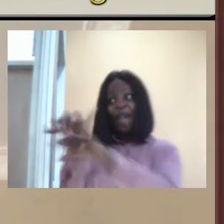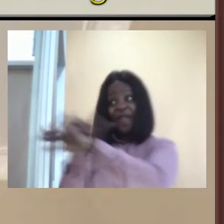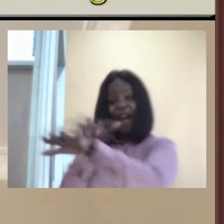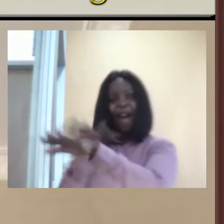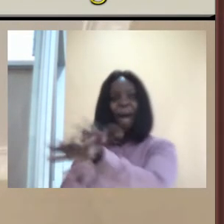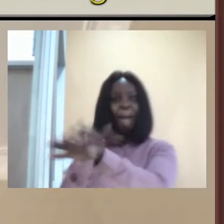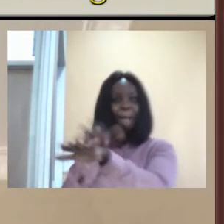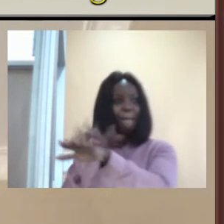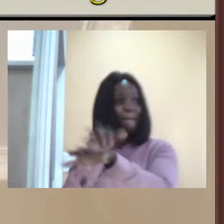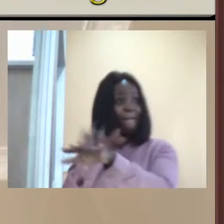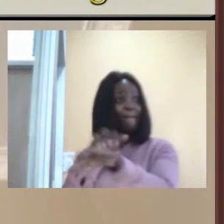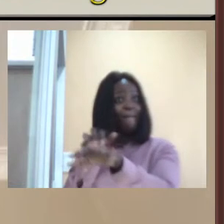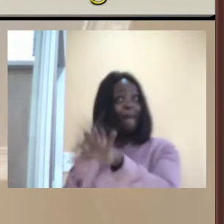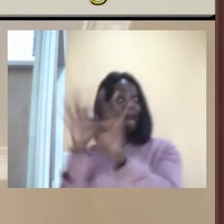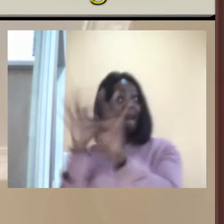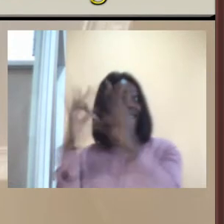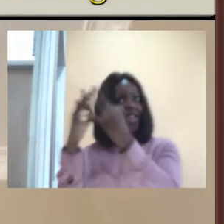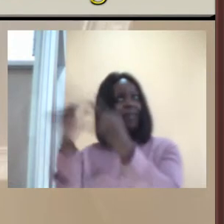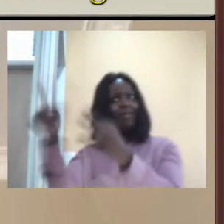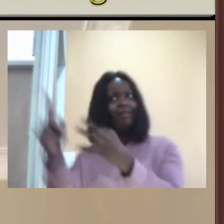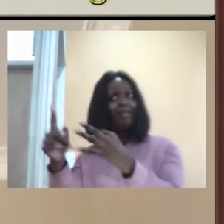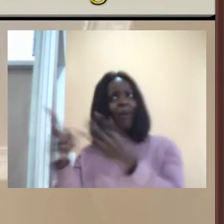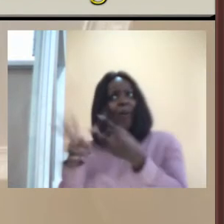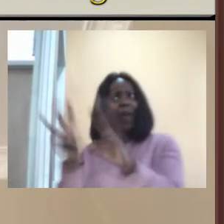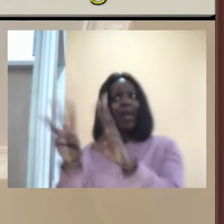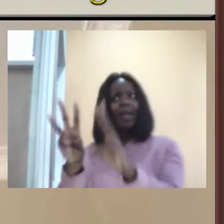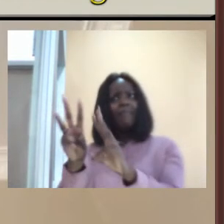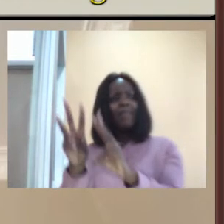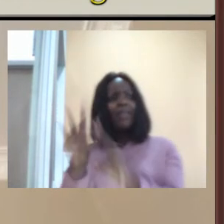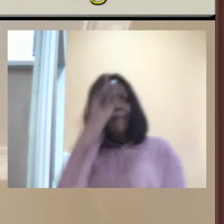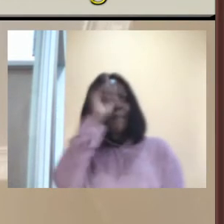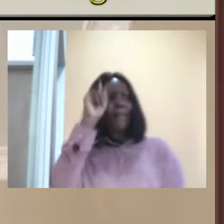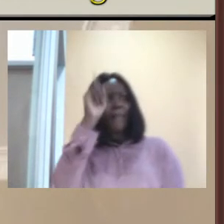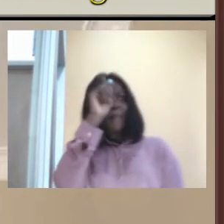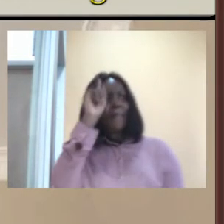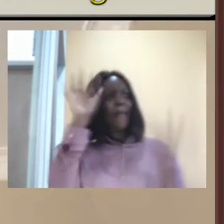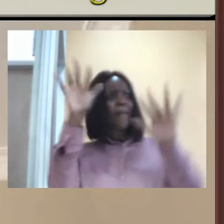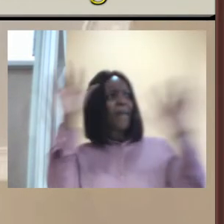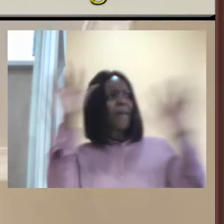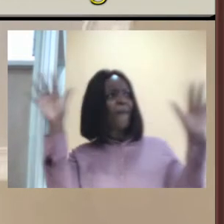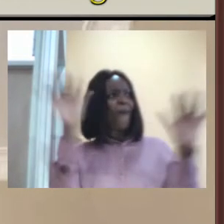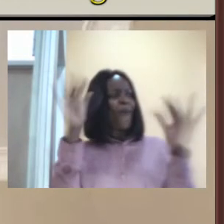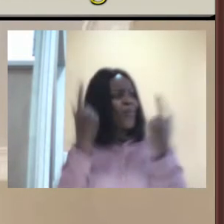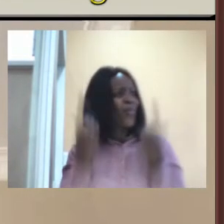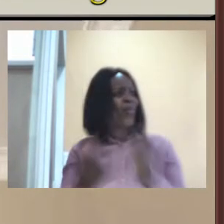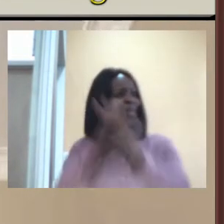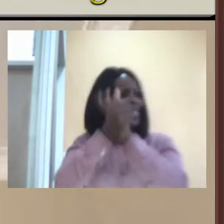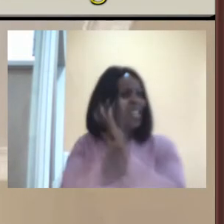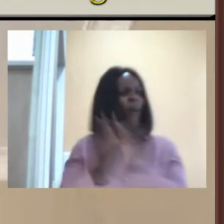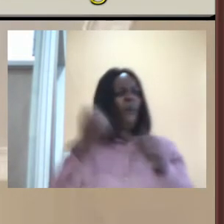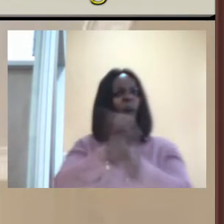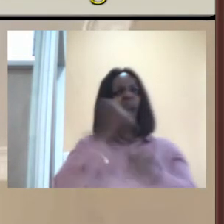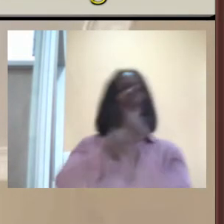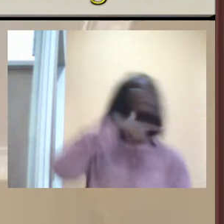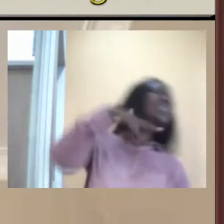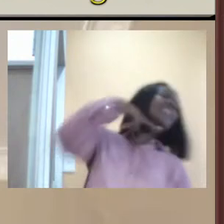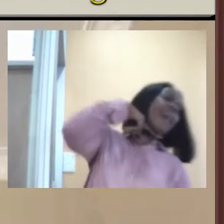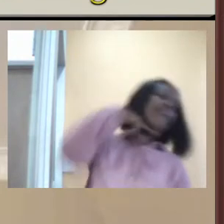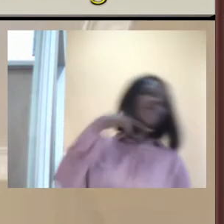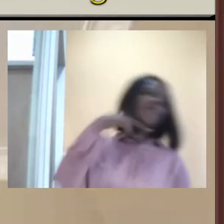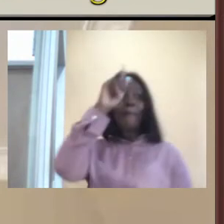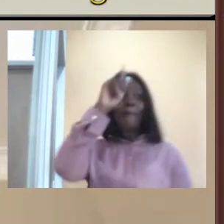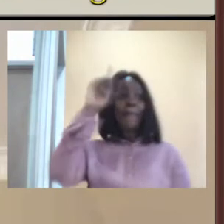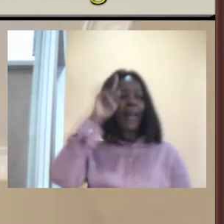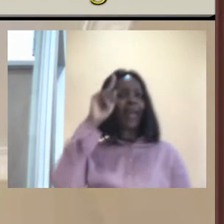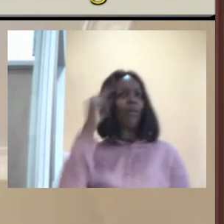that was schooled in such a way that an African child is only capable of being a slave. An African child is